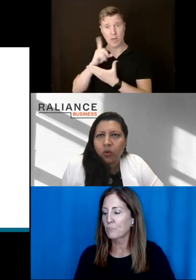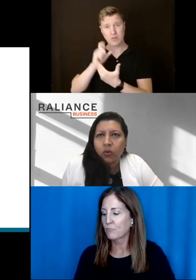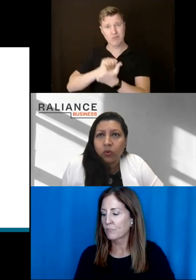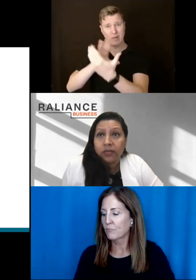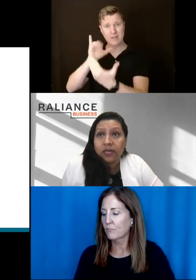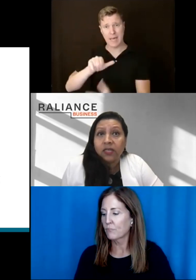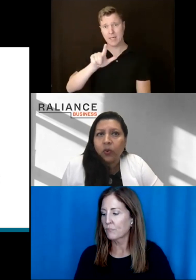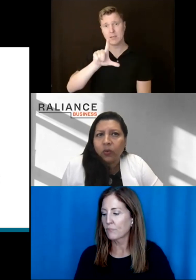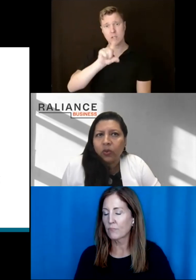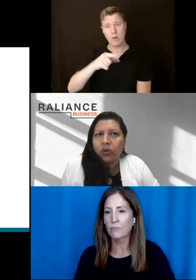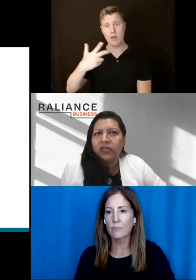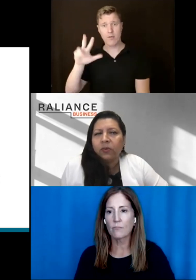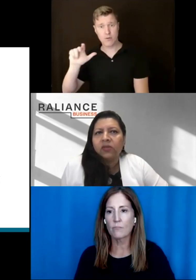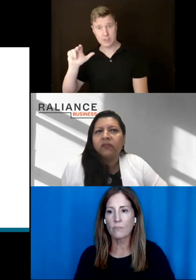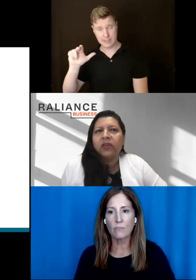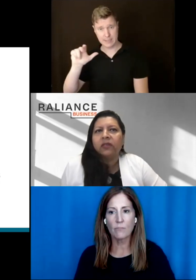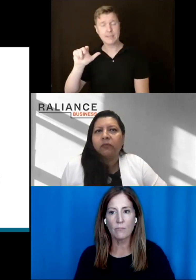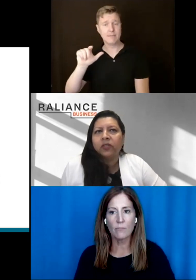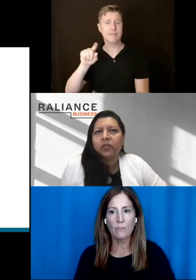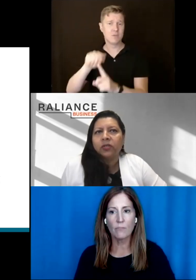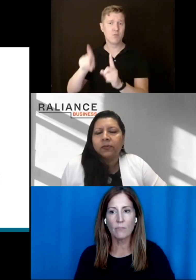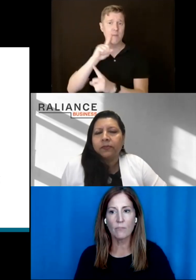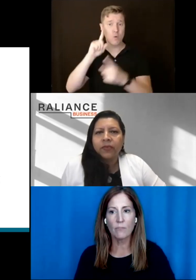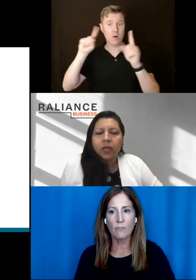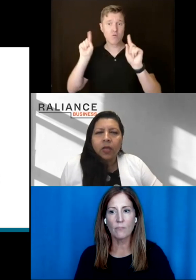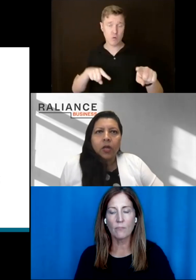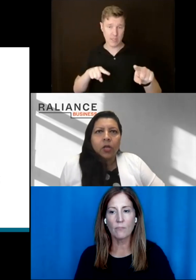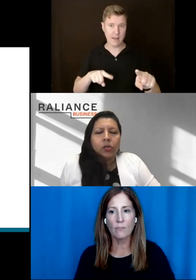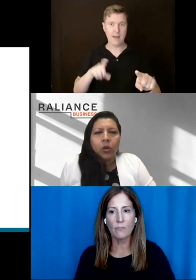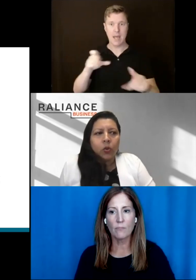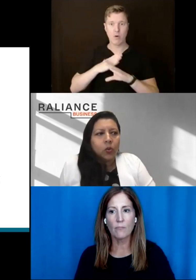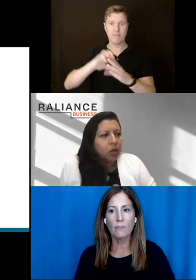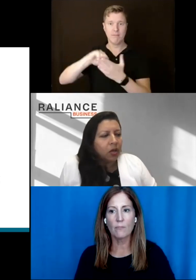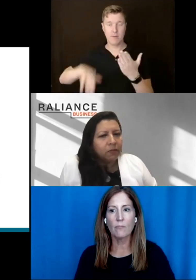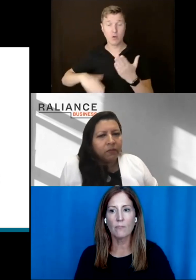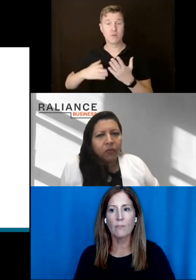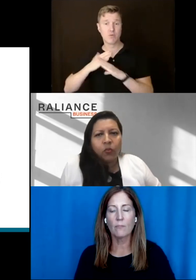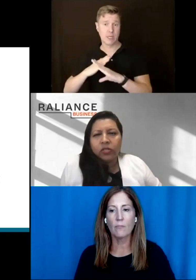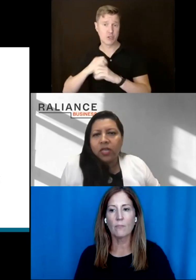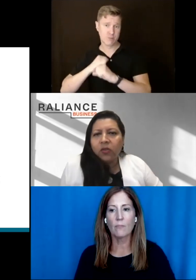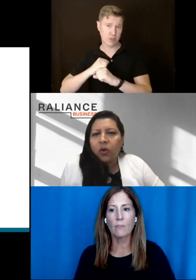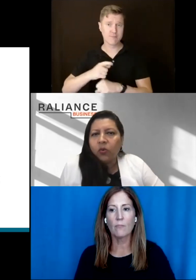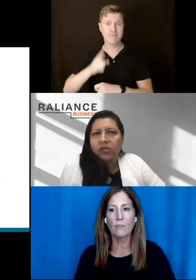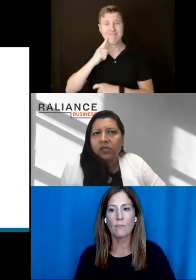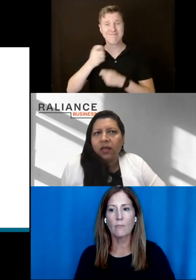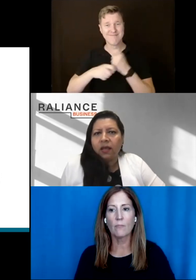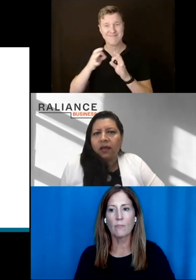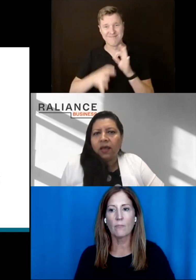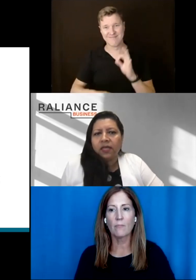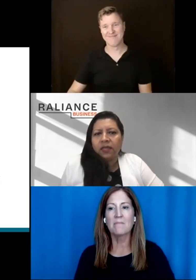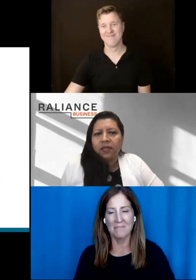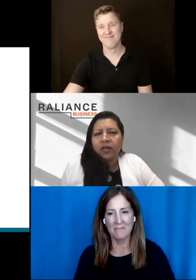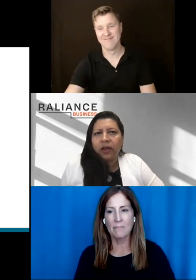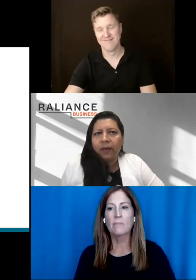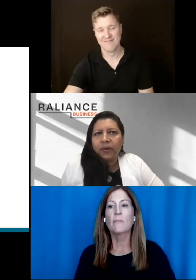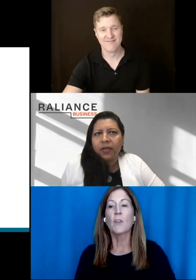Supreme Court ruling that did away with one of its most effective provisions. So we're seeing those kinds